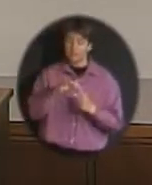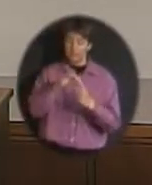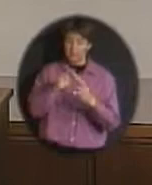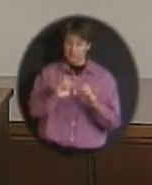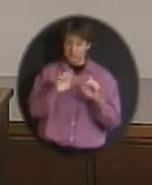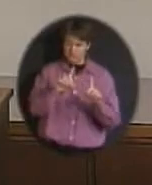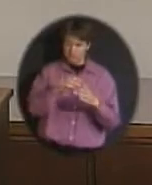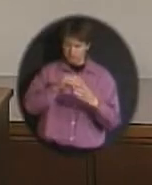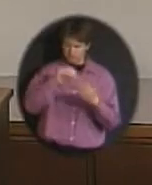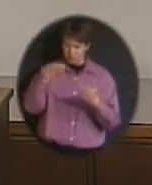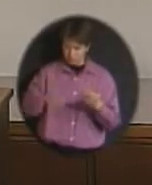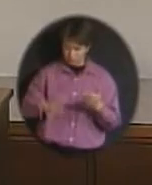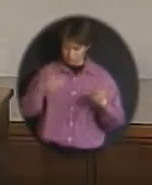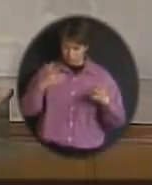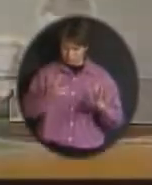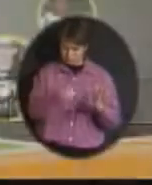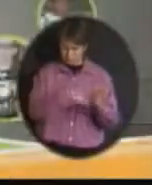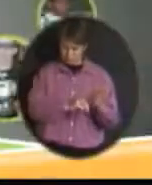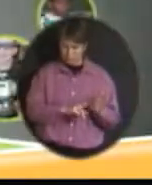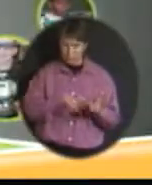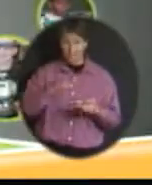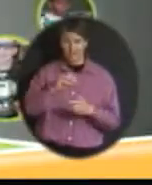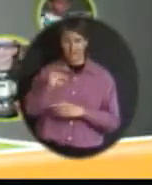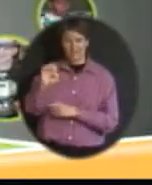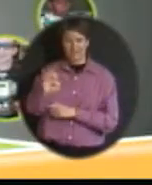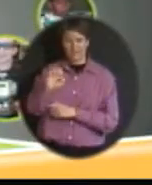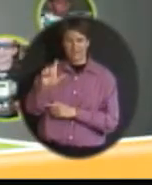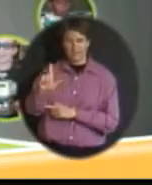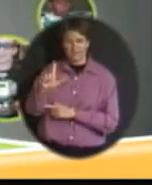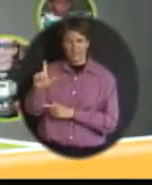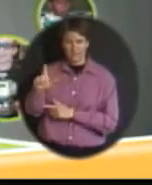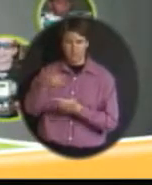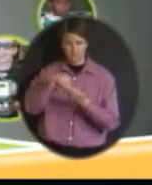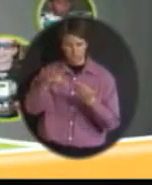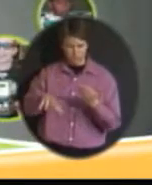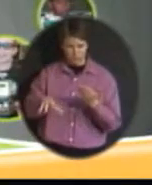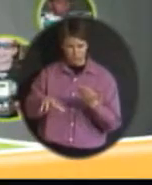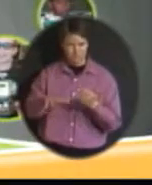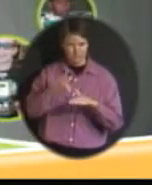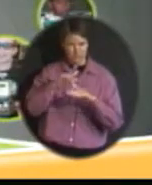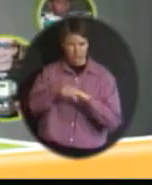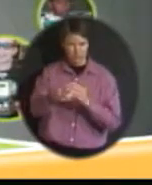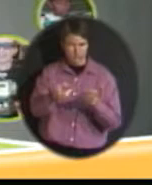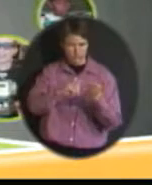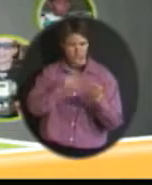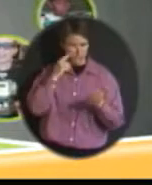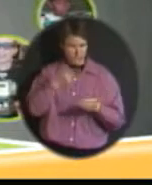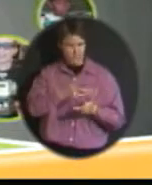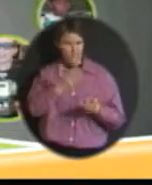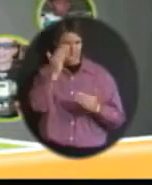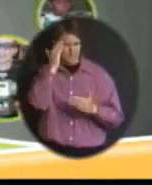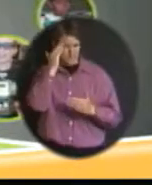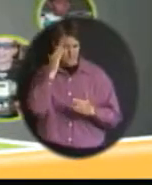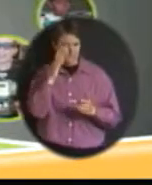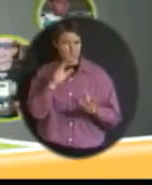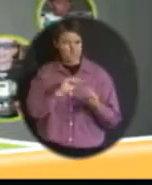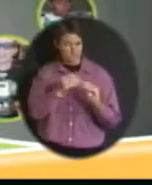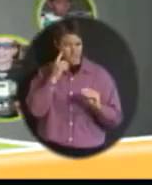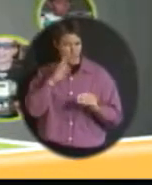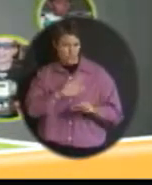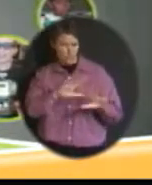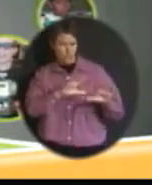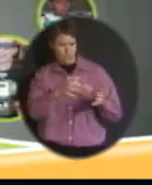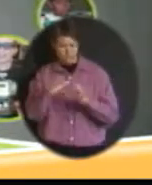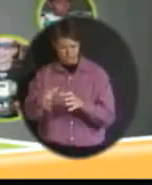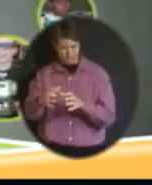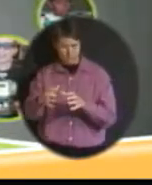education students and the ELL students first. We do early enrollment for them, so I have a little better idea about numbers for those groups. And as